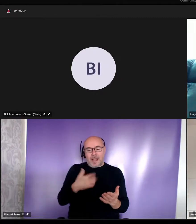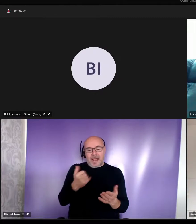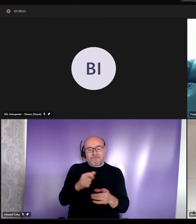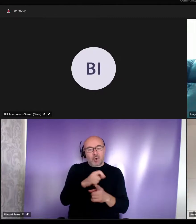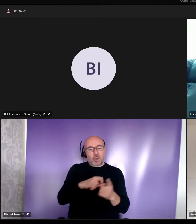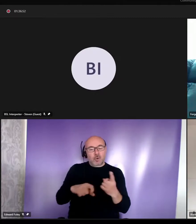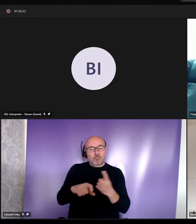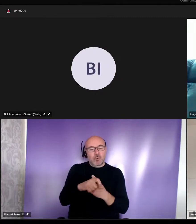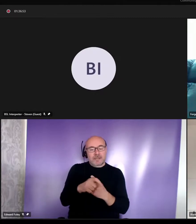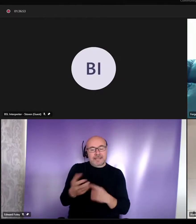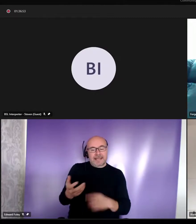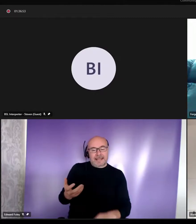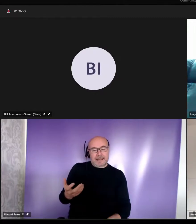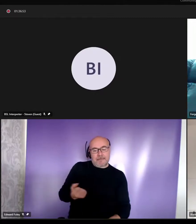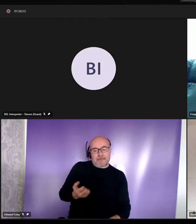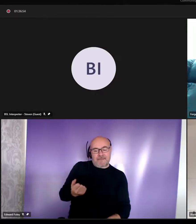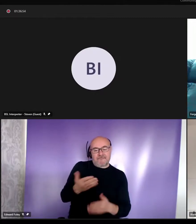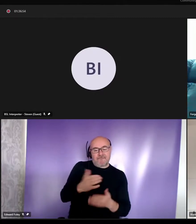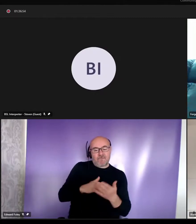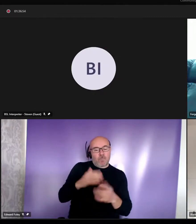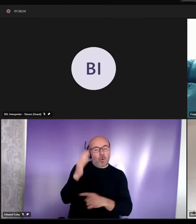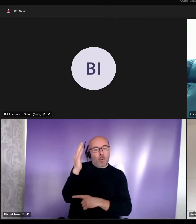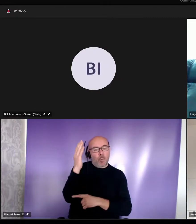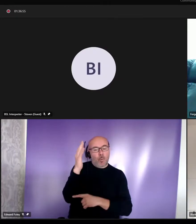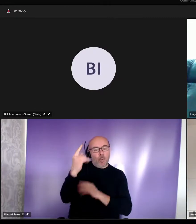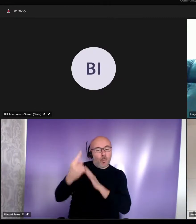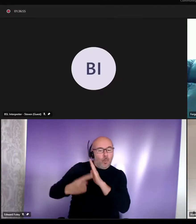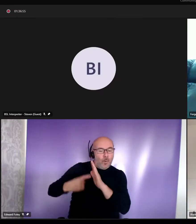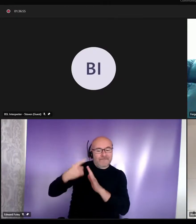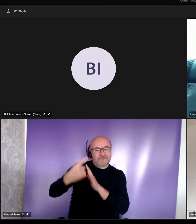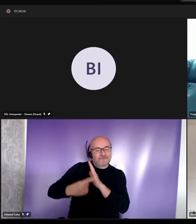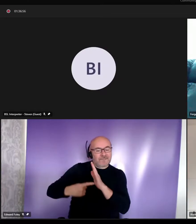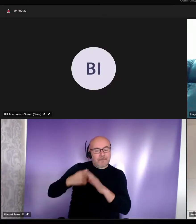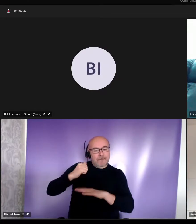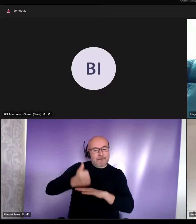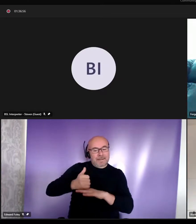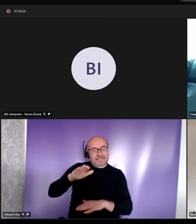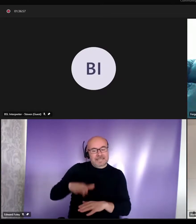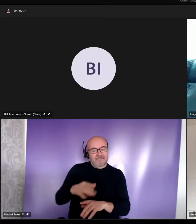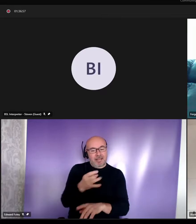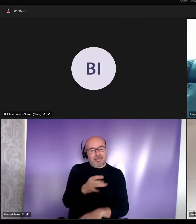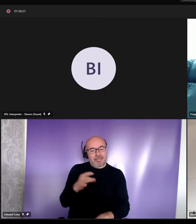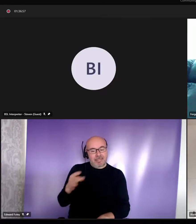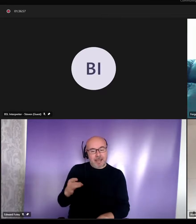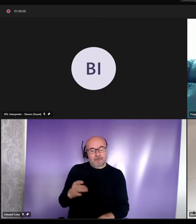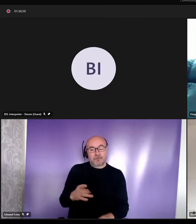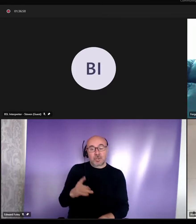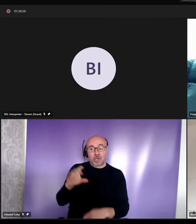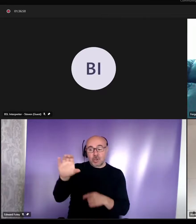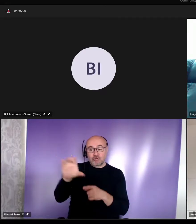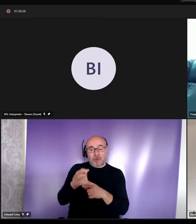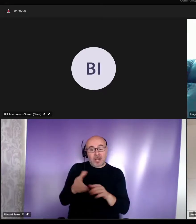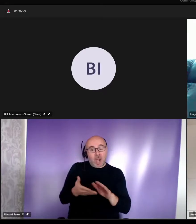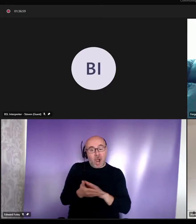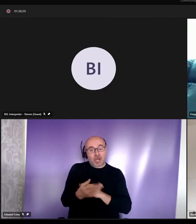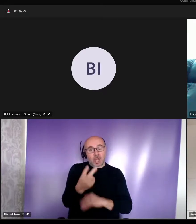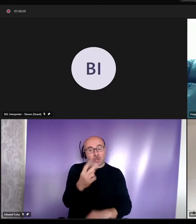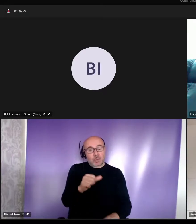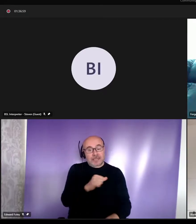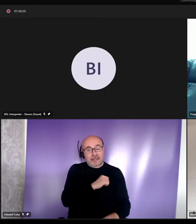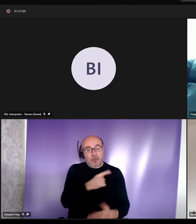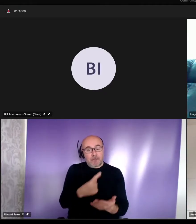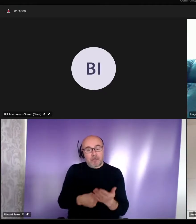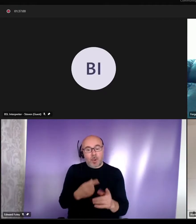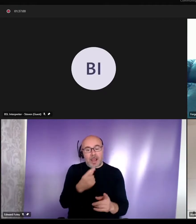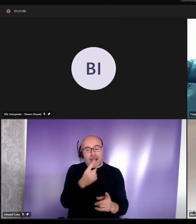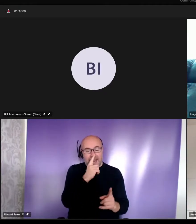wind farms in South Lanarkshire, and the grants below 20,000 are delegated to officer, but any grant awards